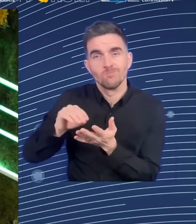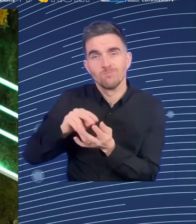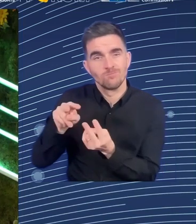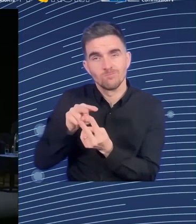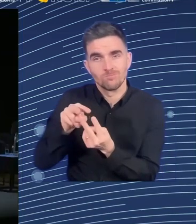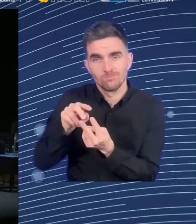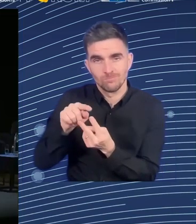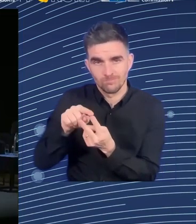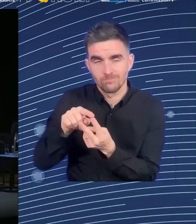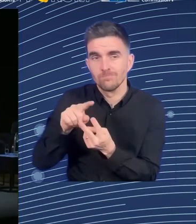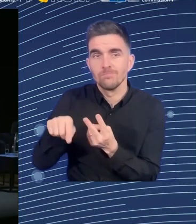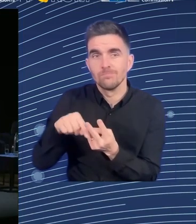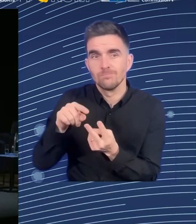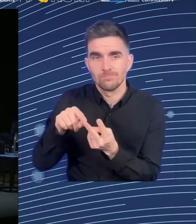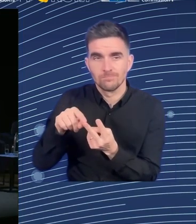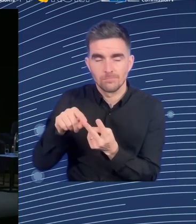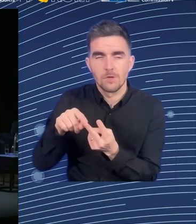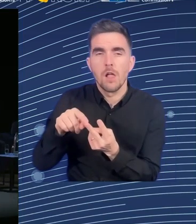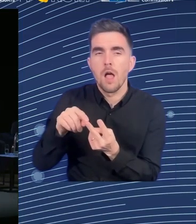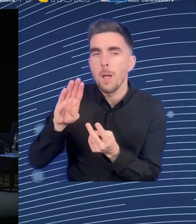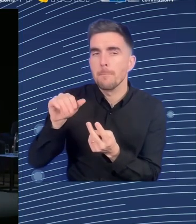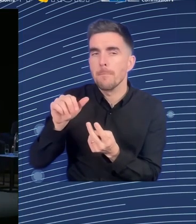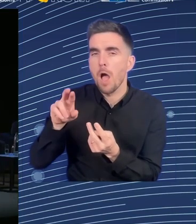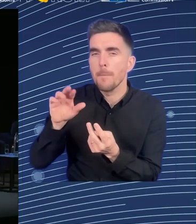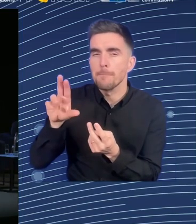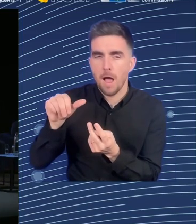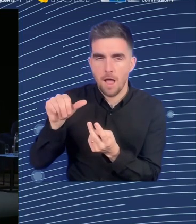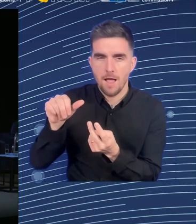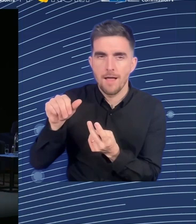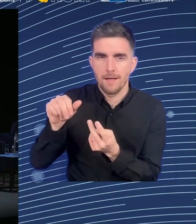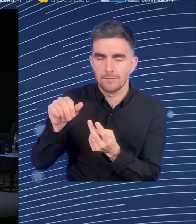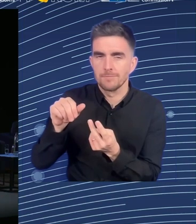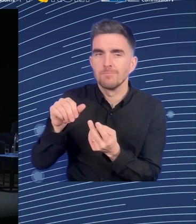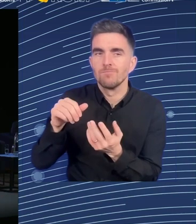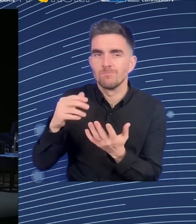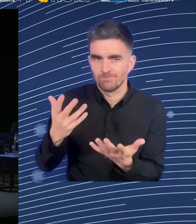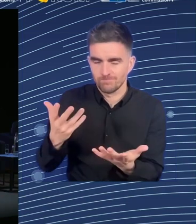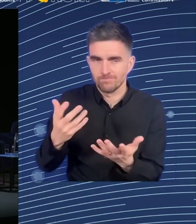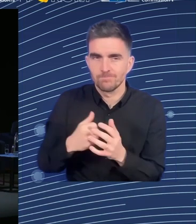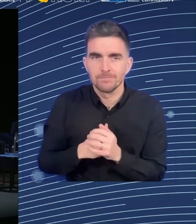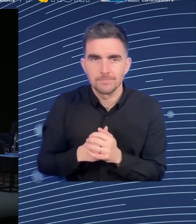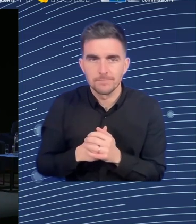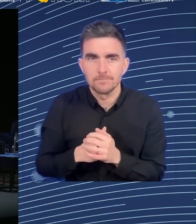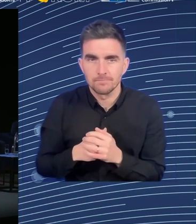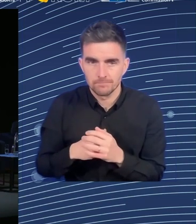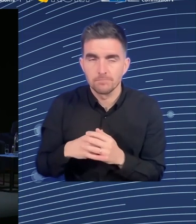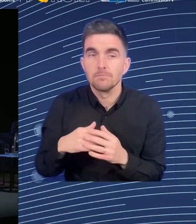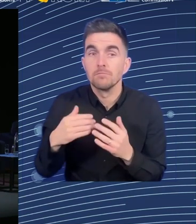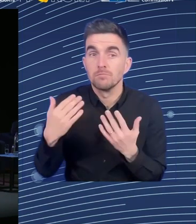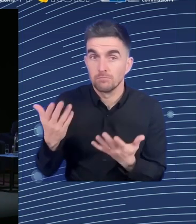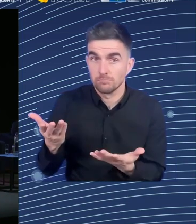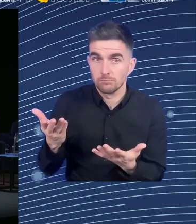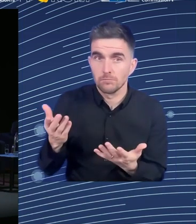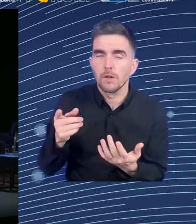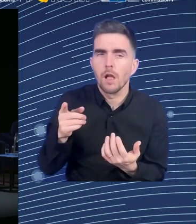and intelligence at CEDEFOP. Maud Sake, senior public policy and economic